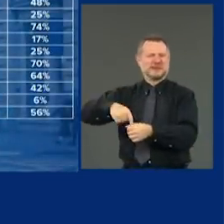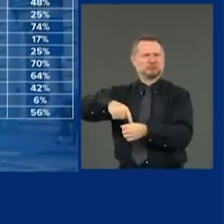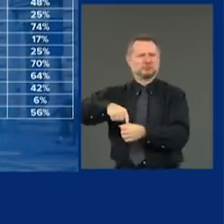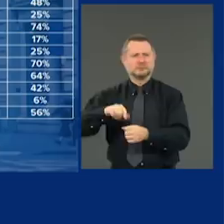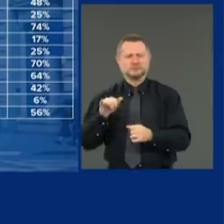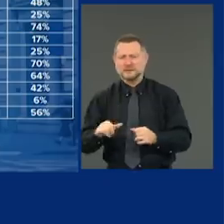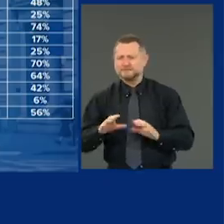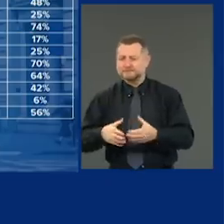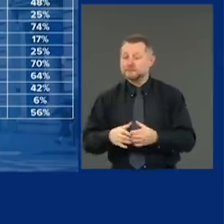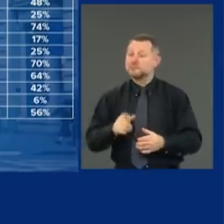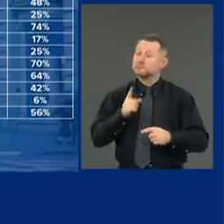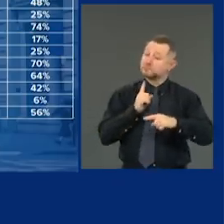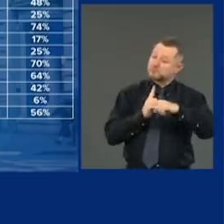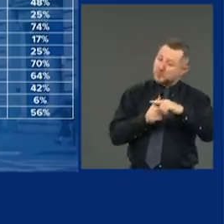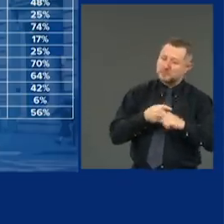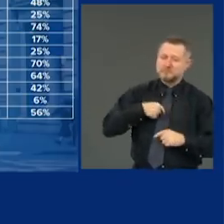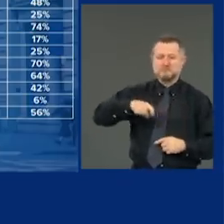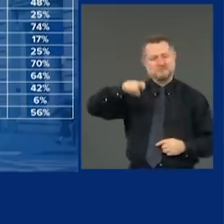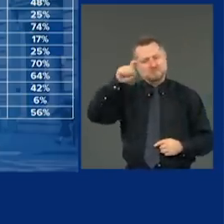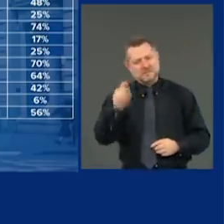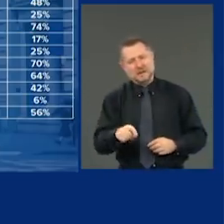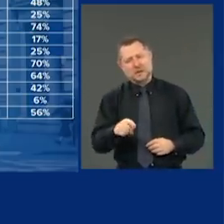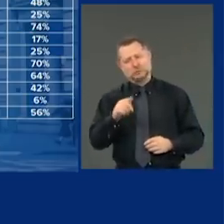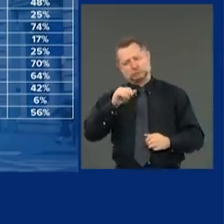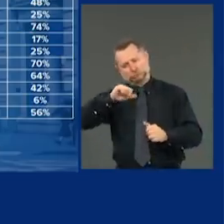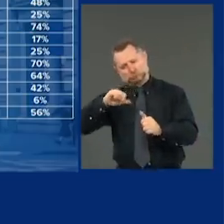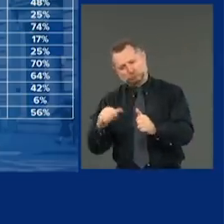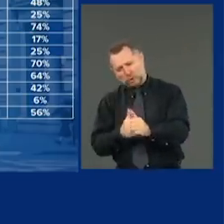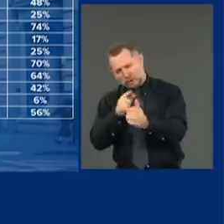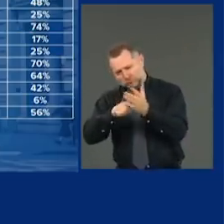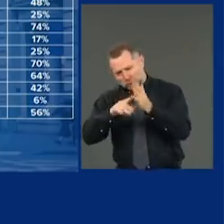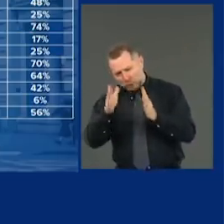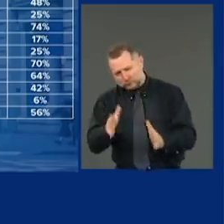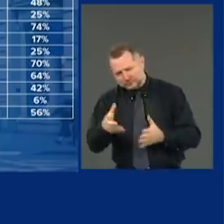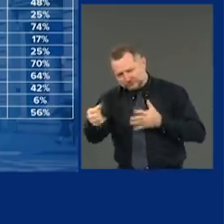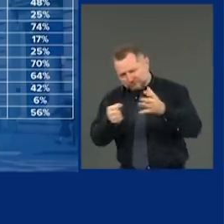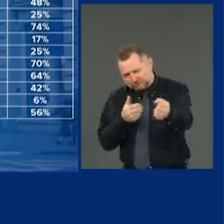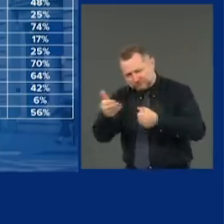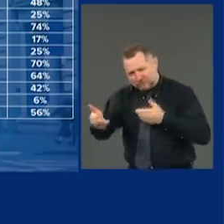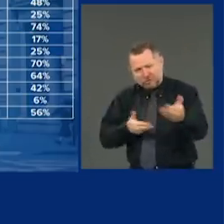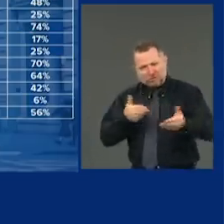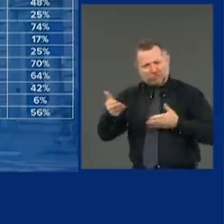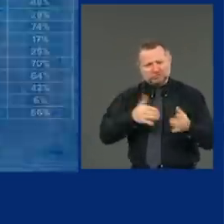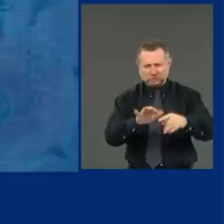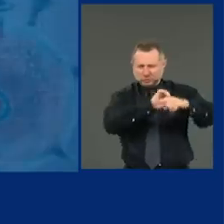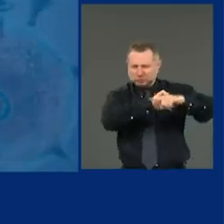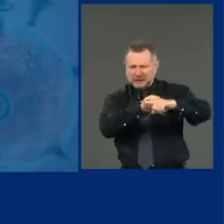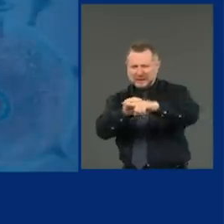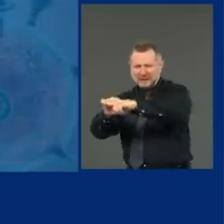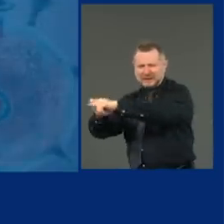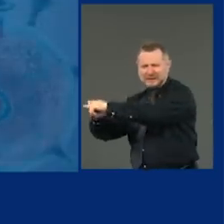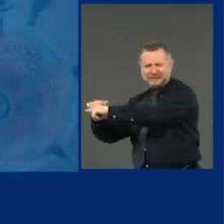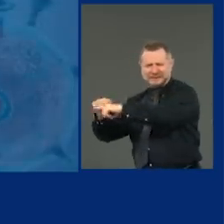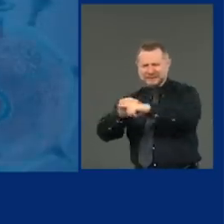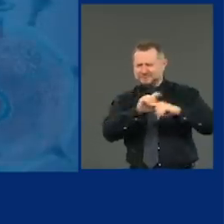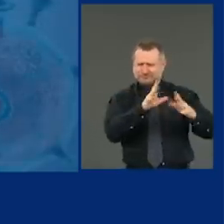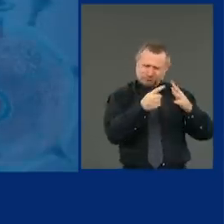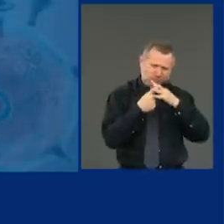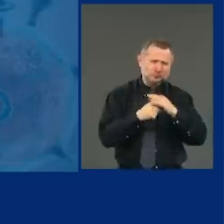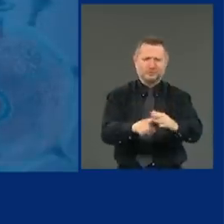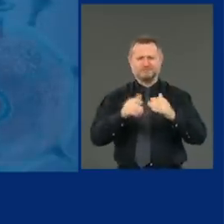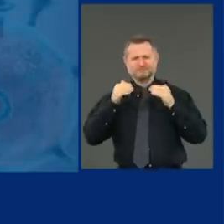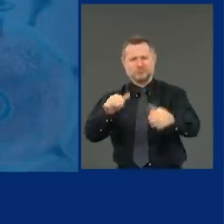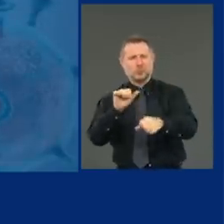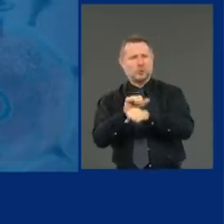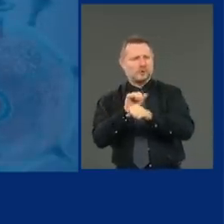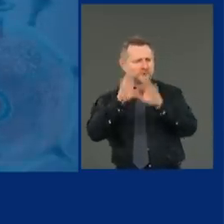of tracers up and trained and online, and we'll be focusing on that.